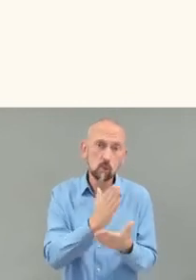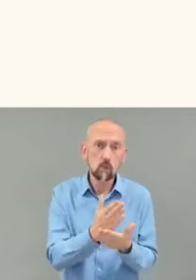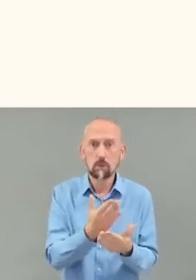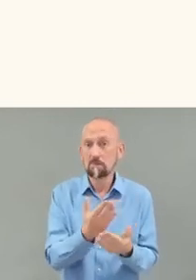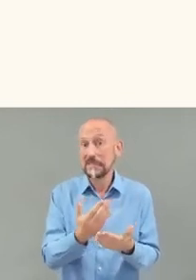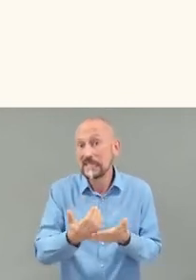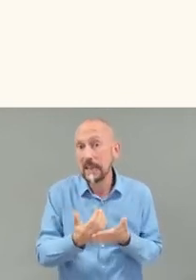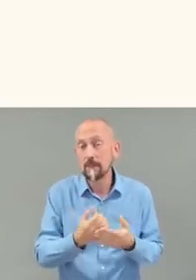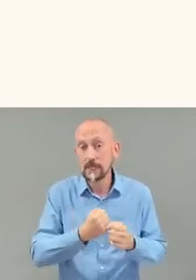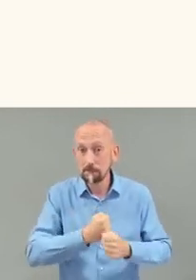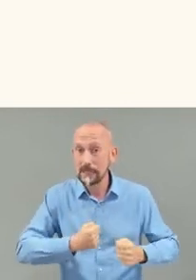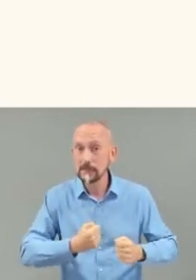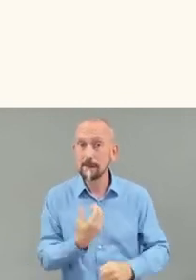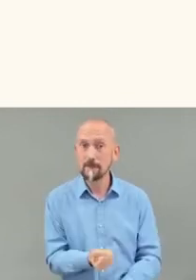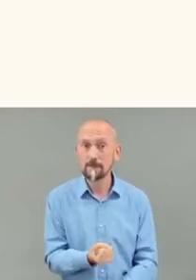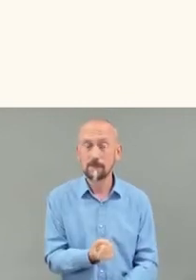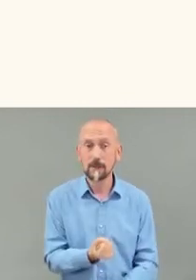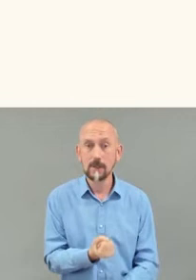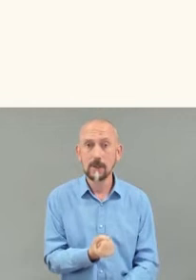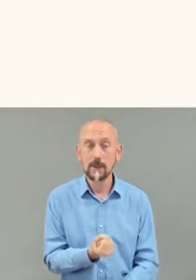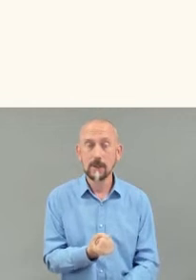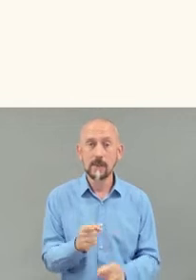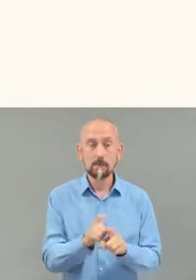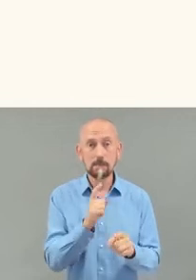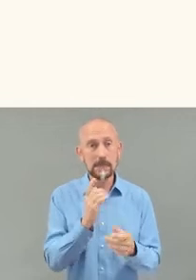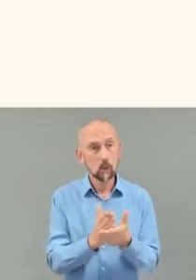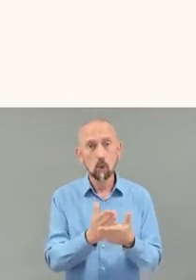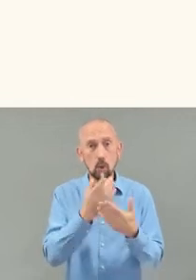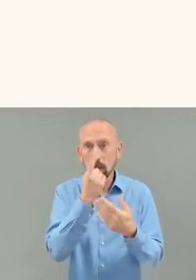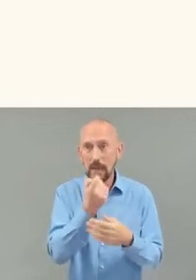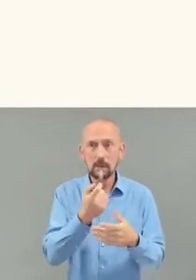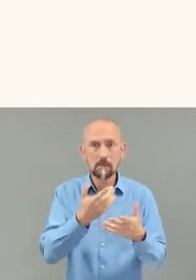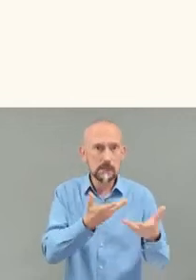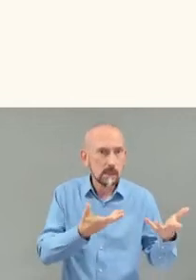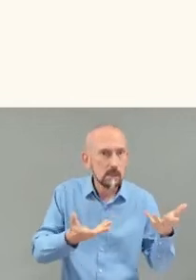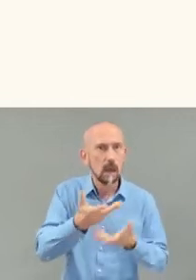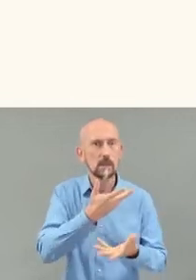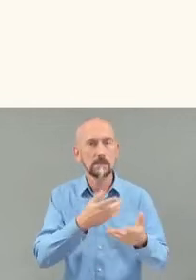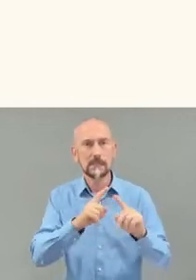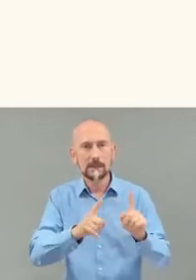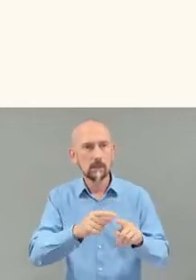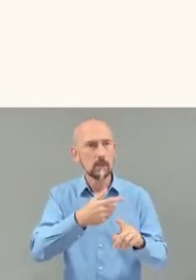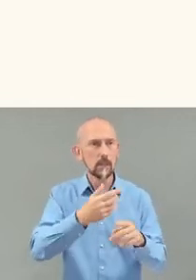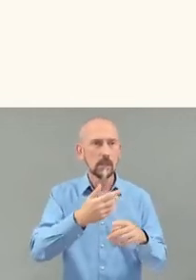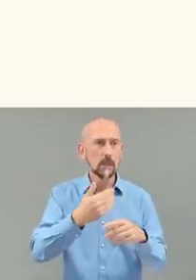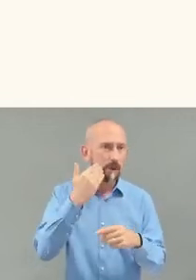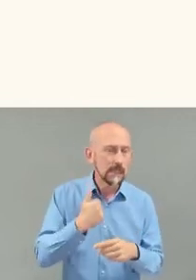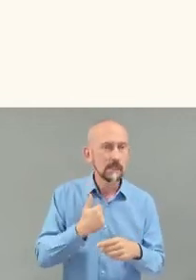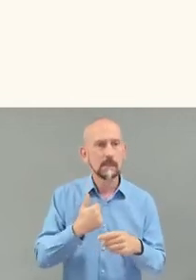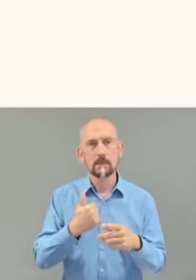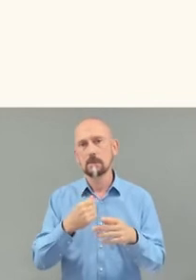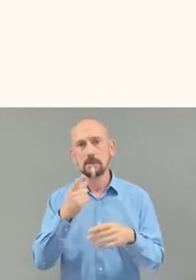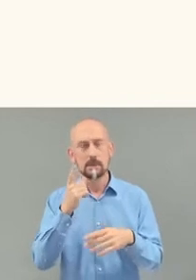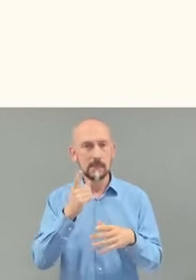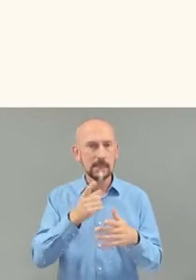being able to talk about difference, race, culture, religion, sexuality, gender, being able to